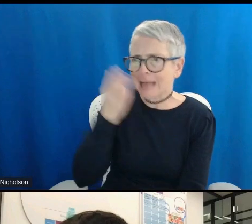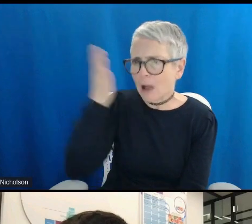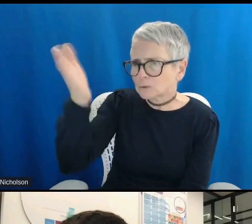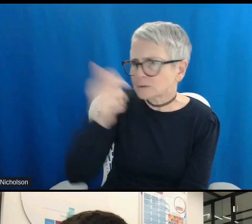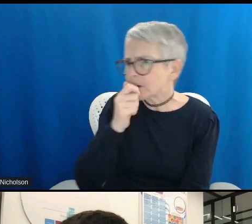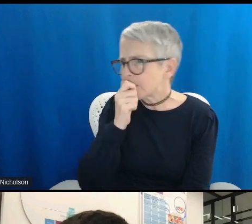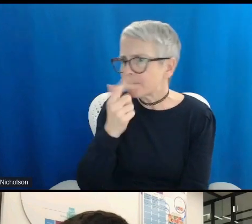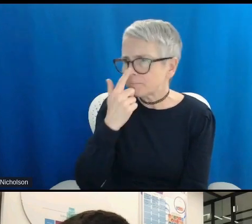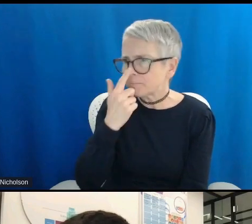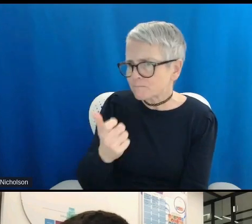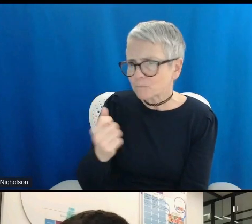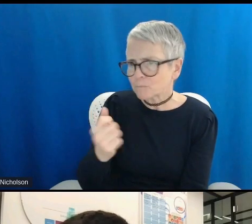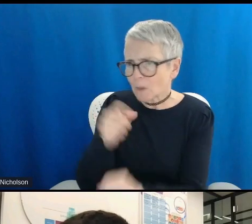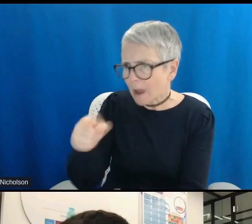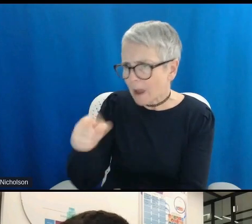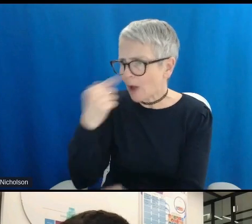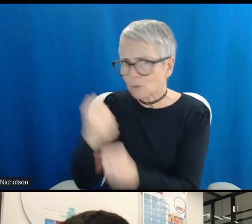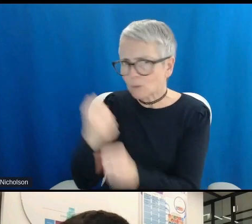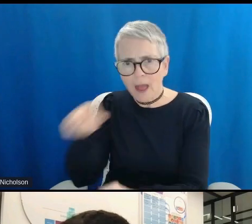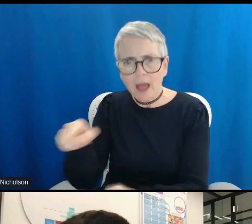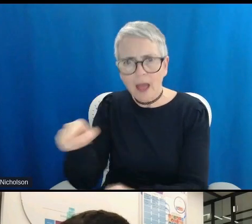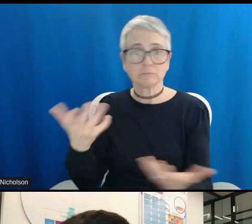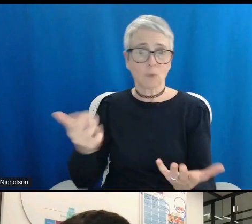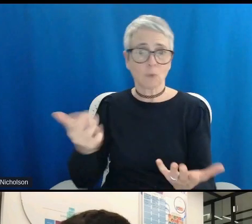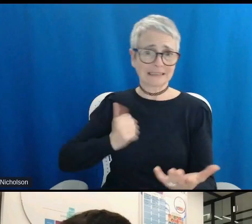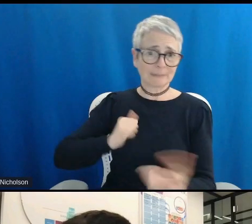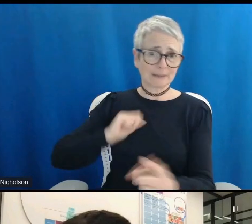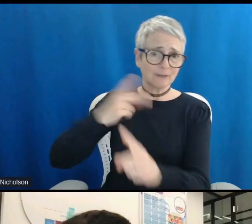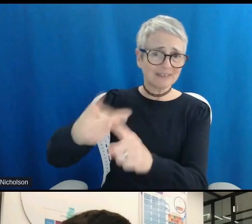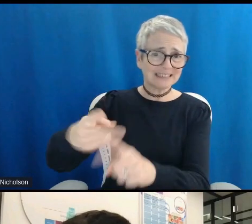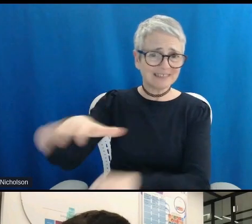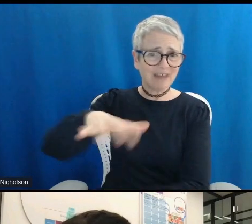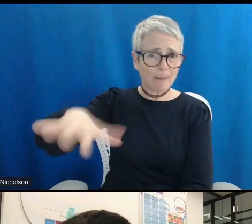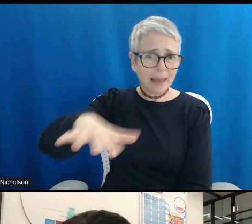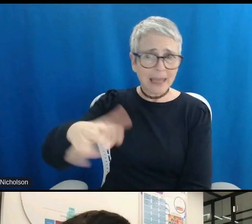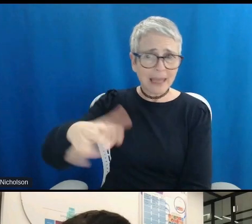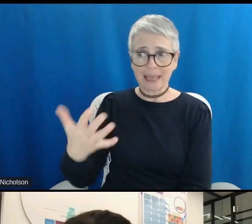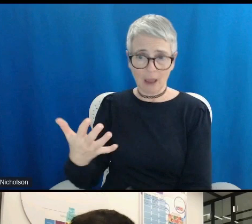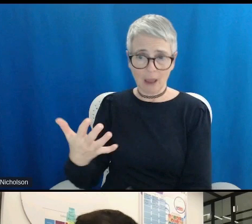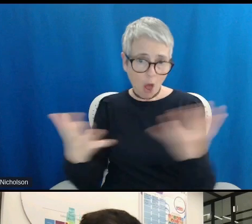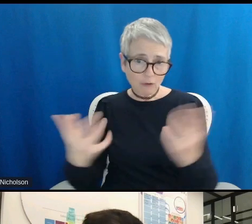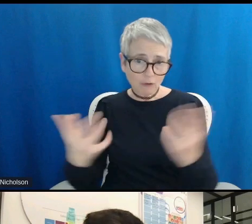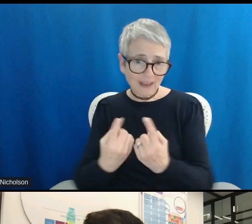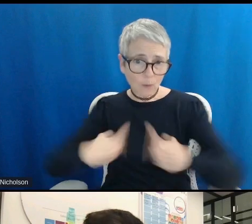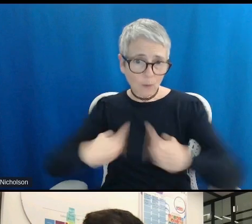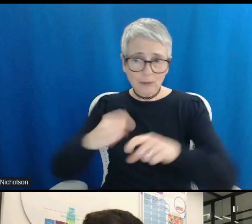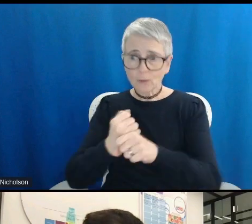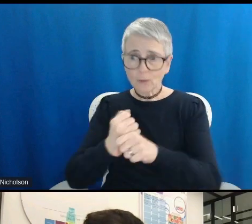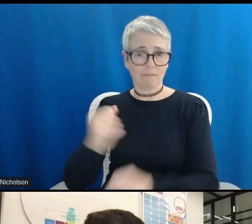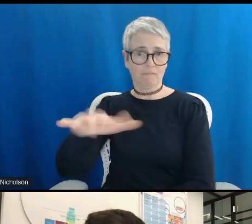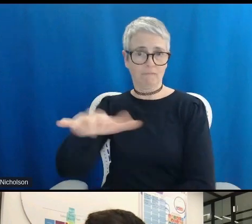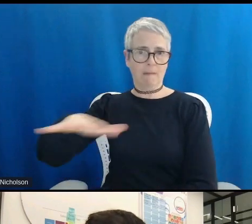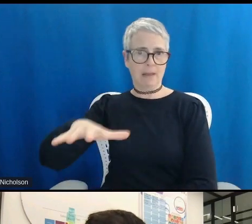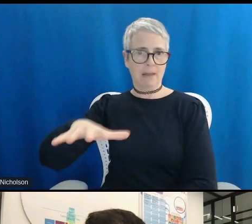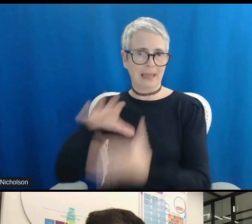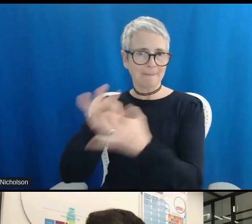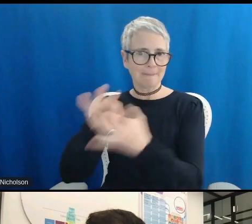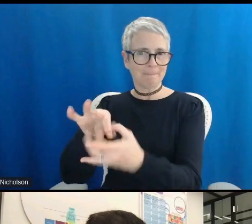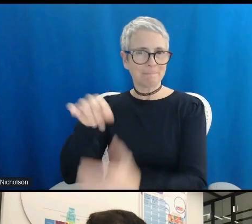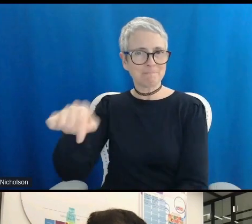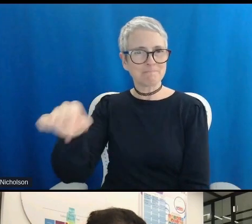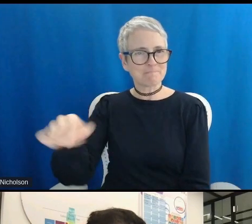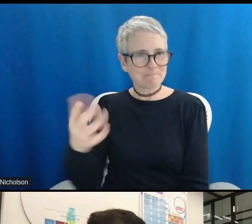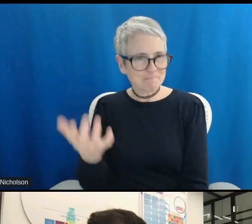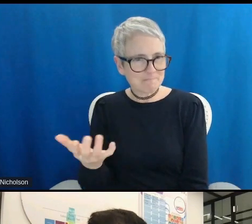expect to visit family and do family events. So a lot of stuff is family oriented. That doesn't have much to do